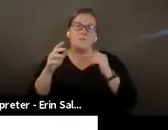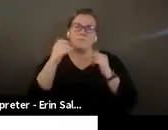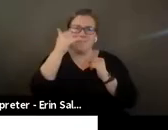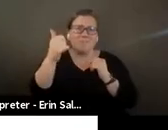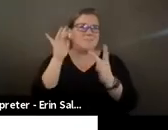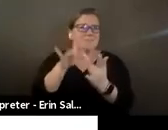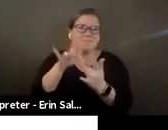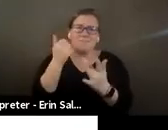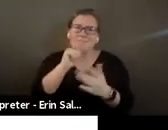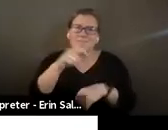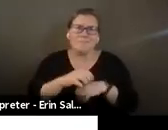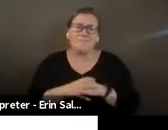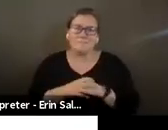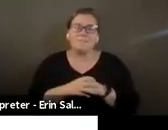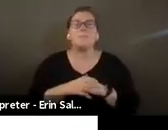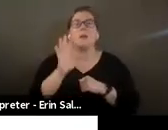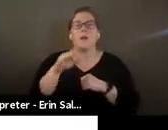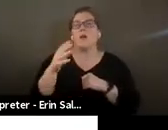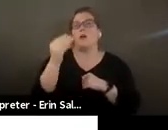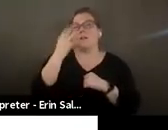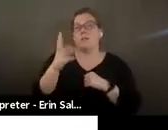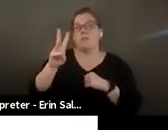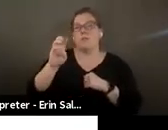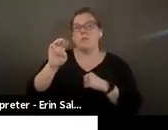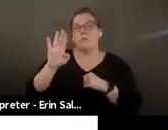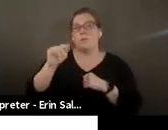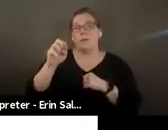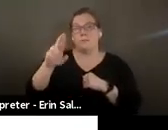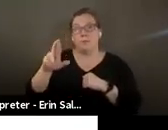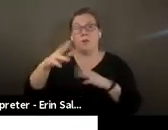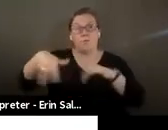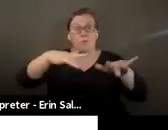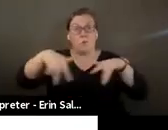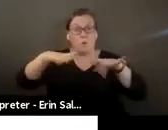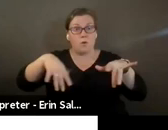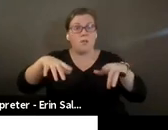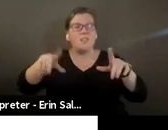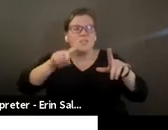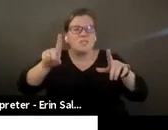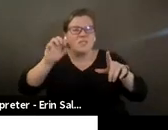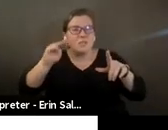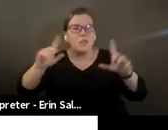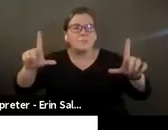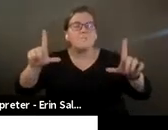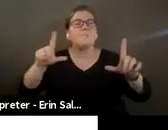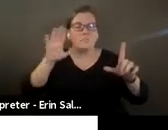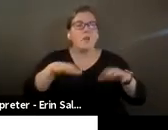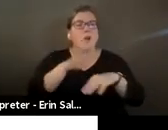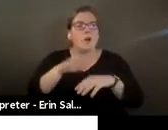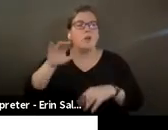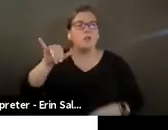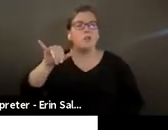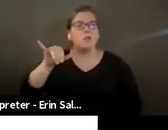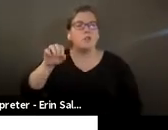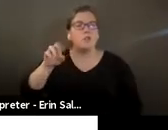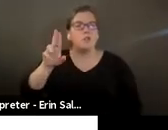folks that the recordings for these webinars are on the SCEDP YouTube channel,